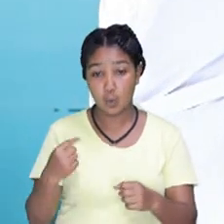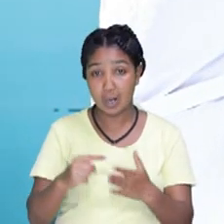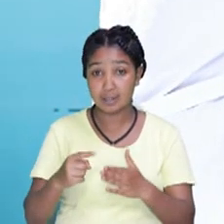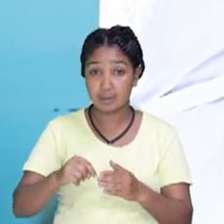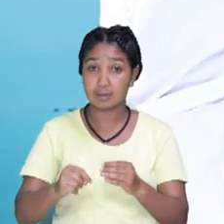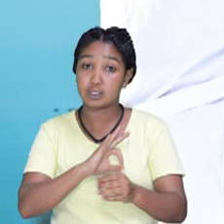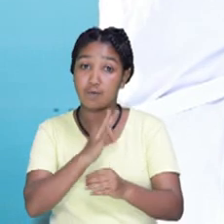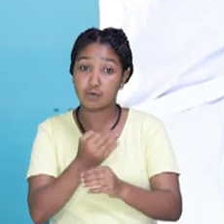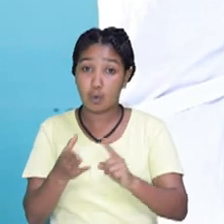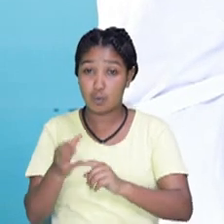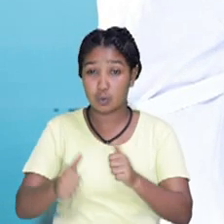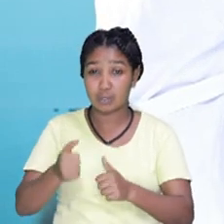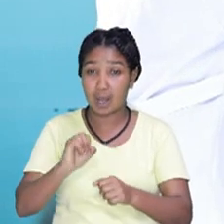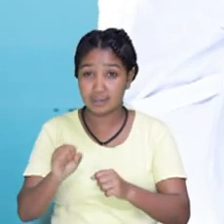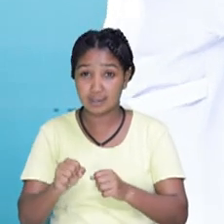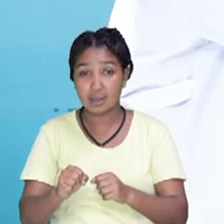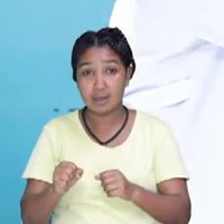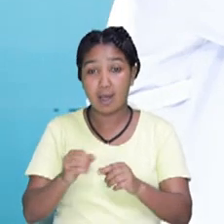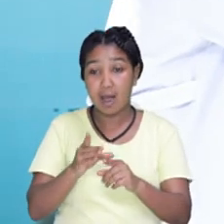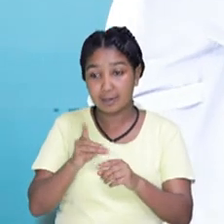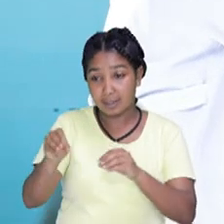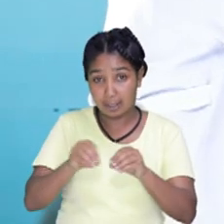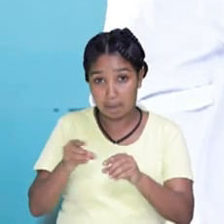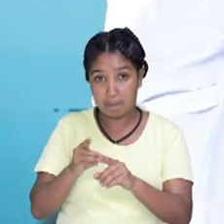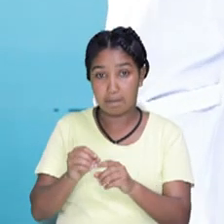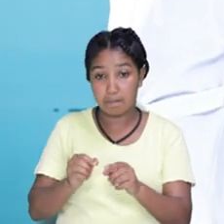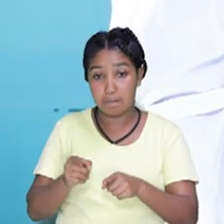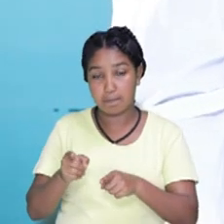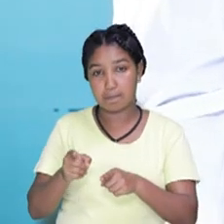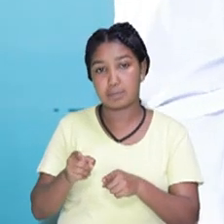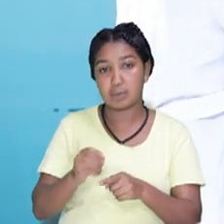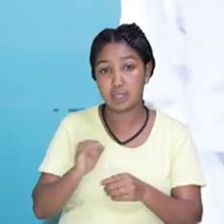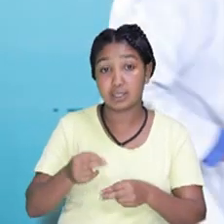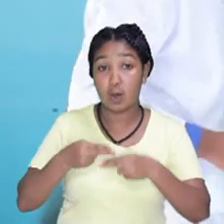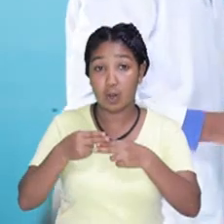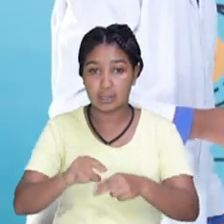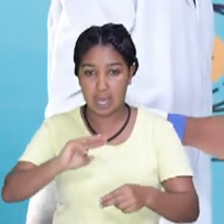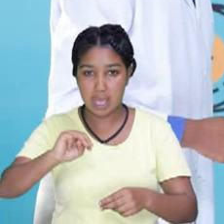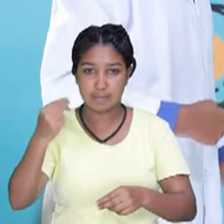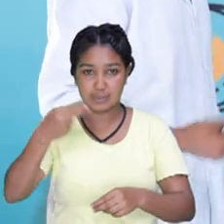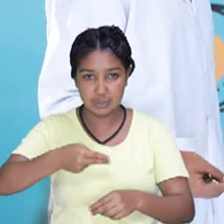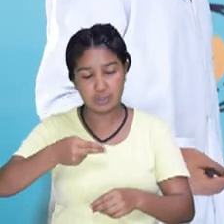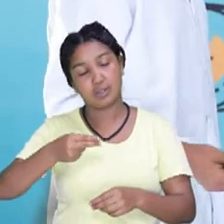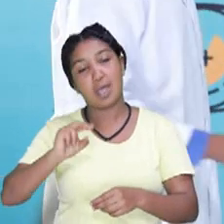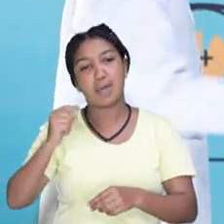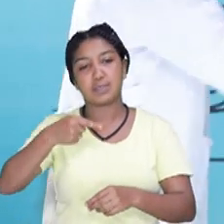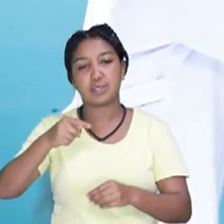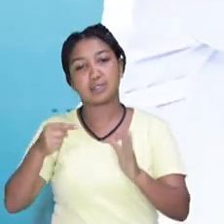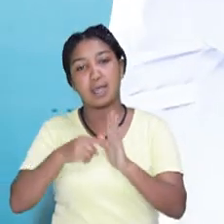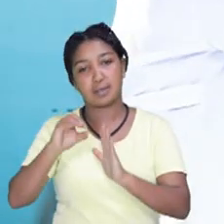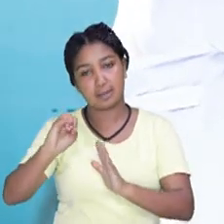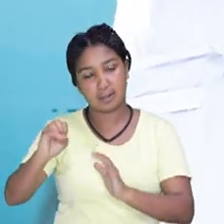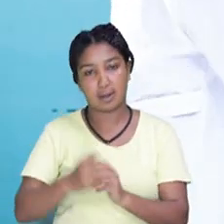whereas the force component which is acting parallel to the surface is known as mg sin theta. The sine component